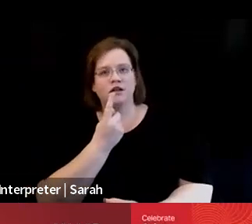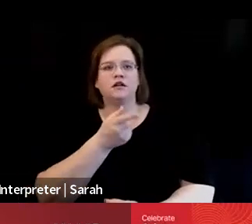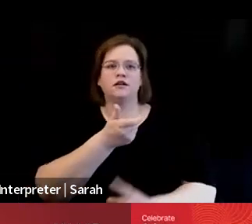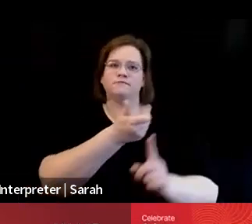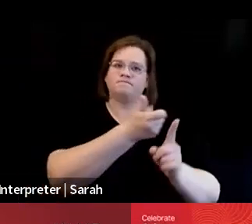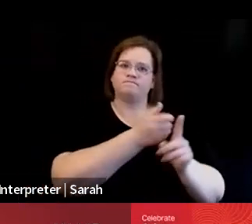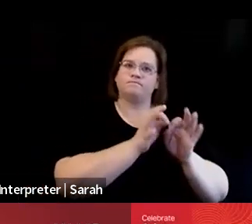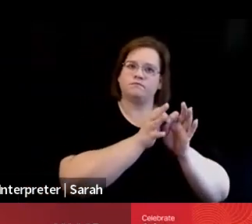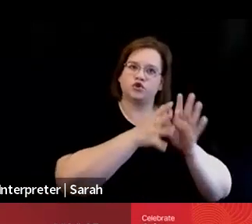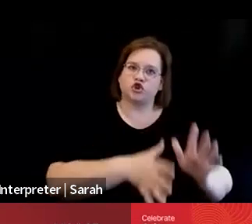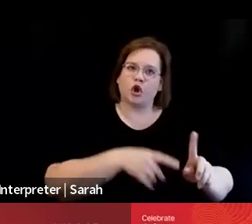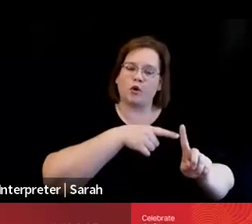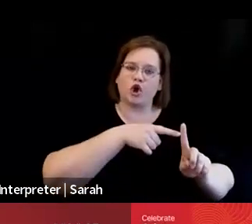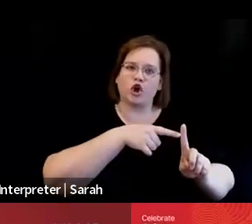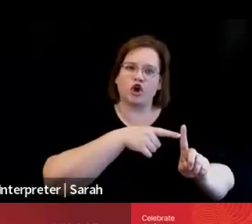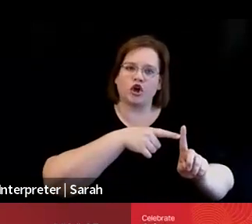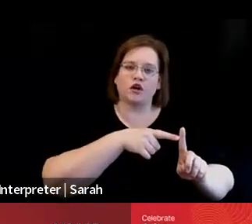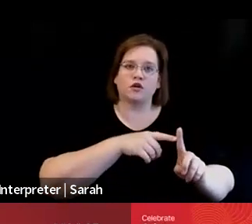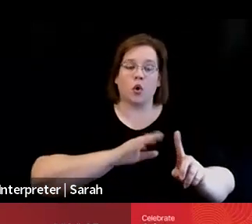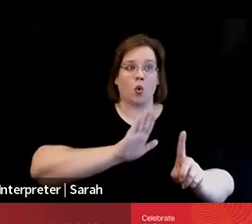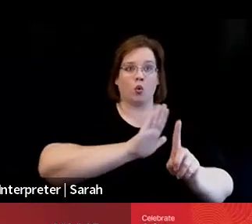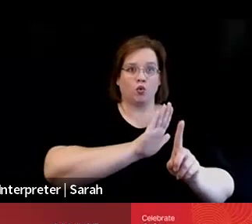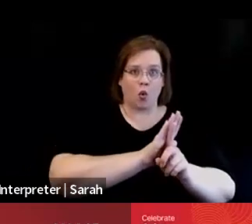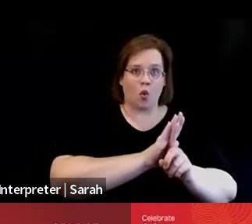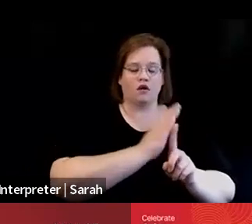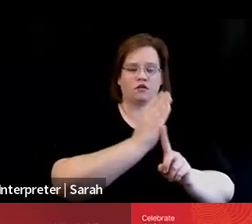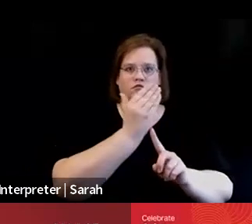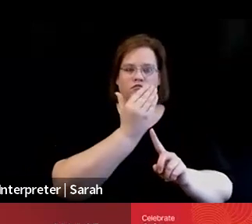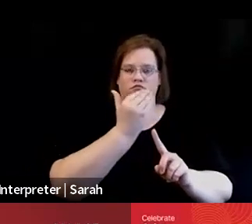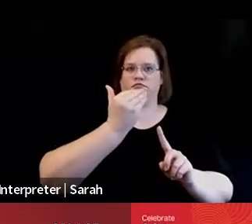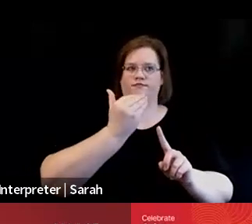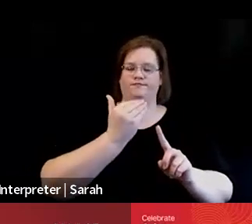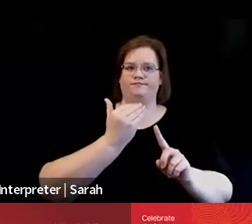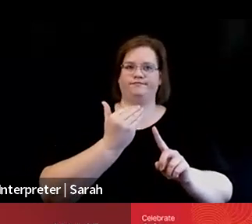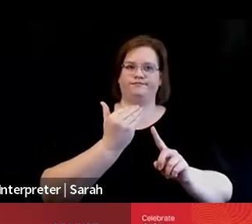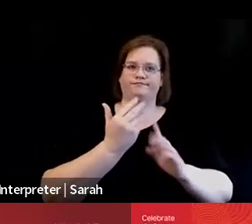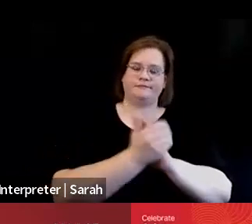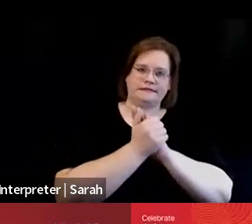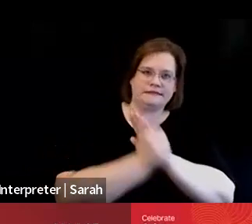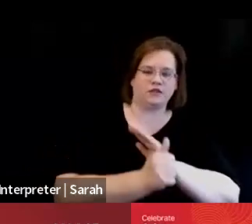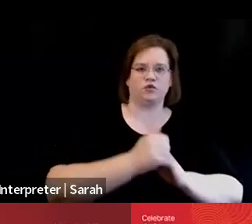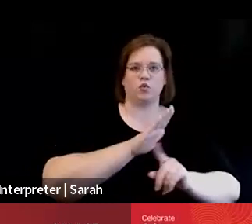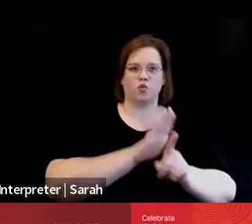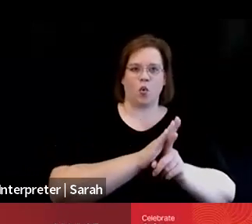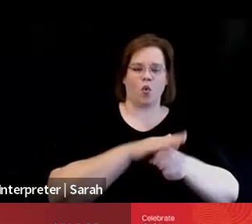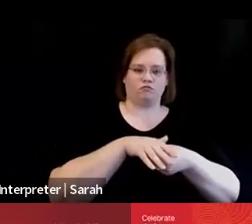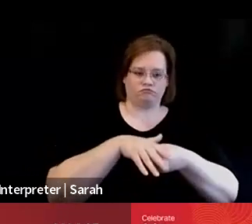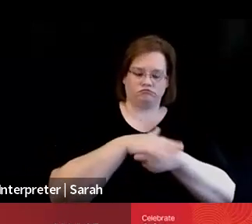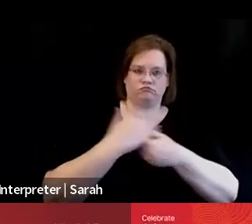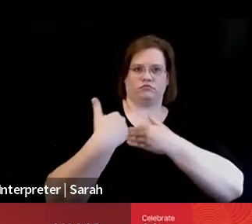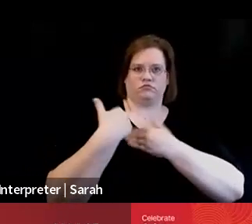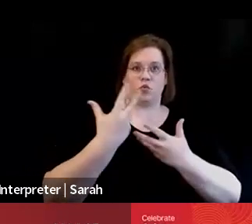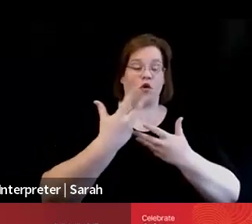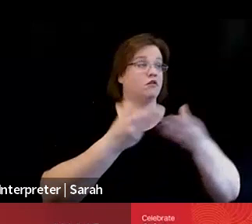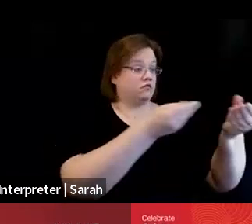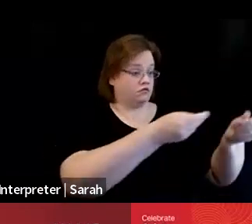interpreter, your kind of scope is to repeat to interpret what the provider is saying. So if a provider is